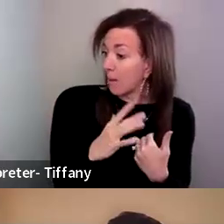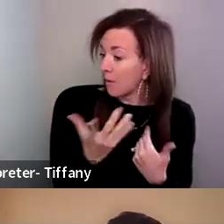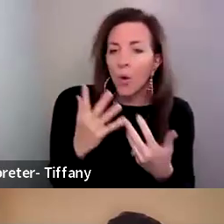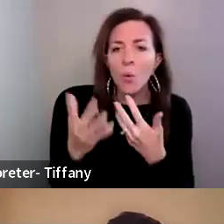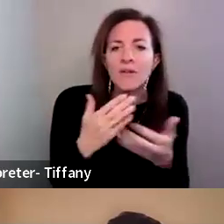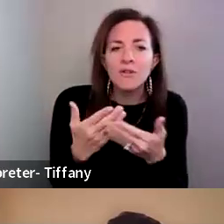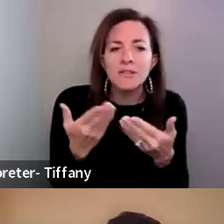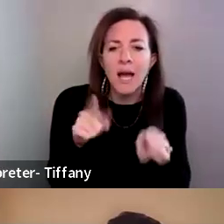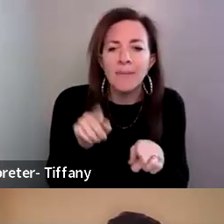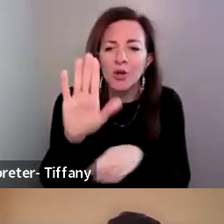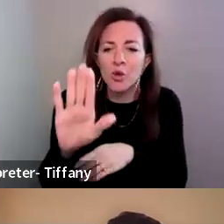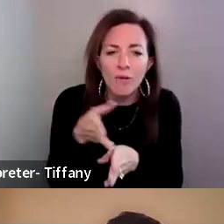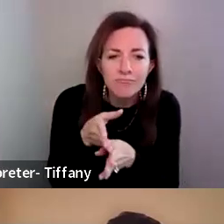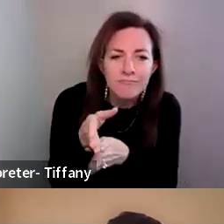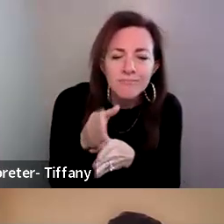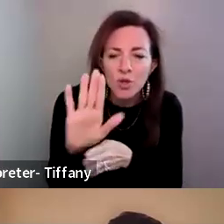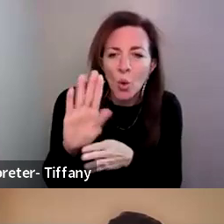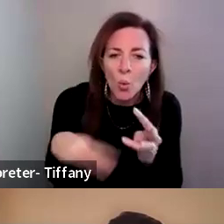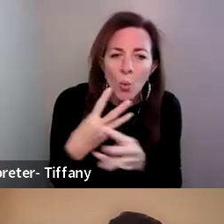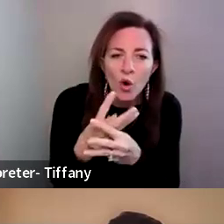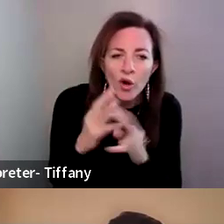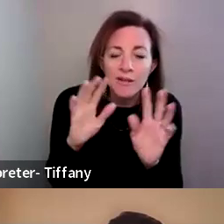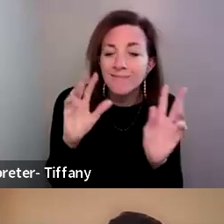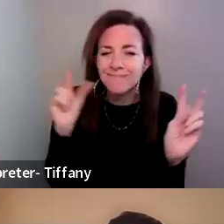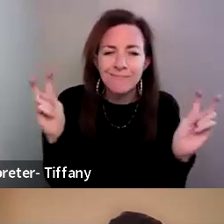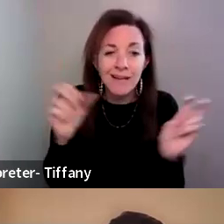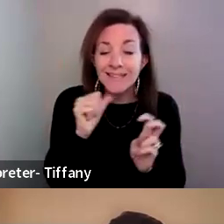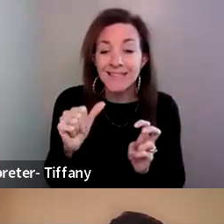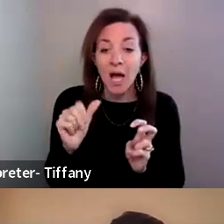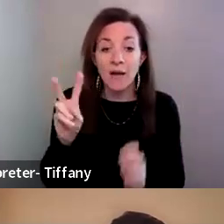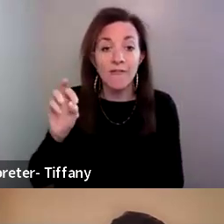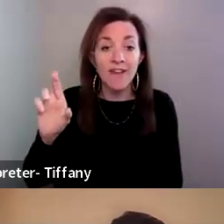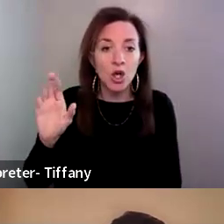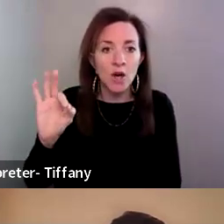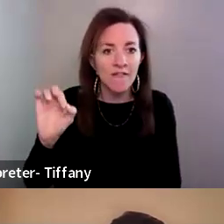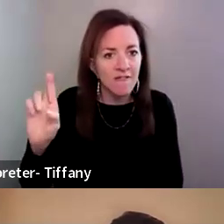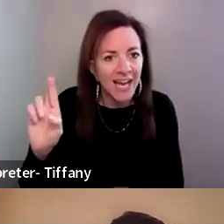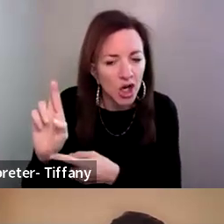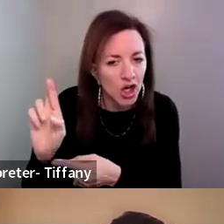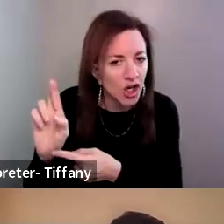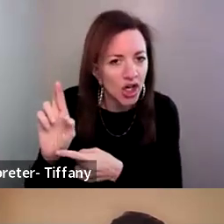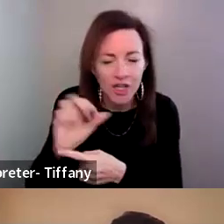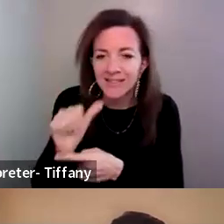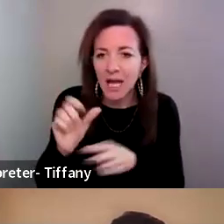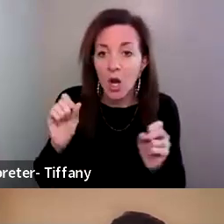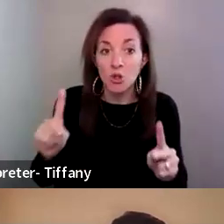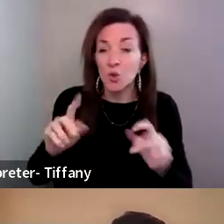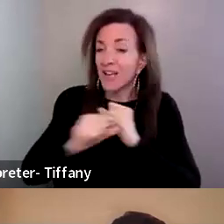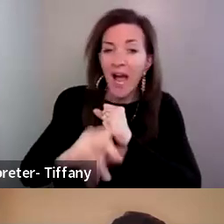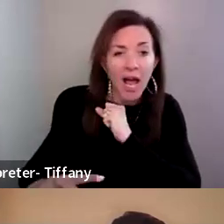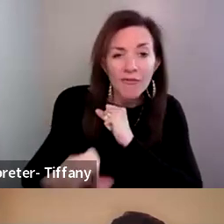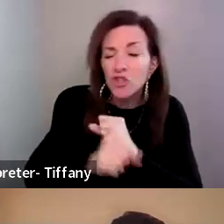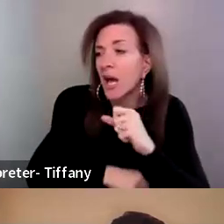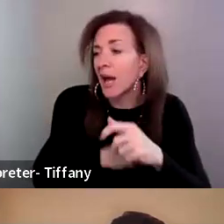world. It's not a vendor fair. So I want to be really clear that it's not an opportunity to